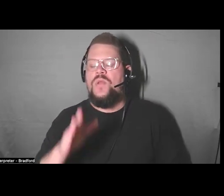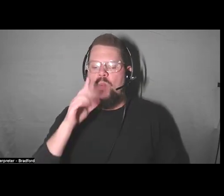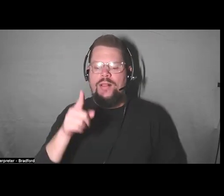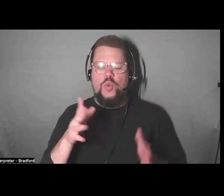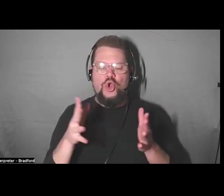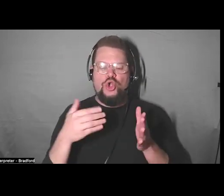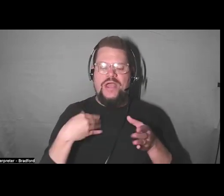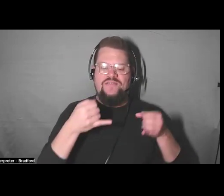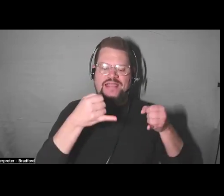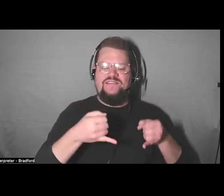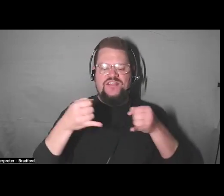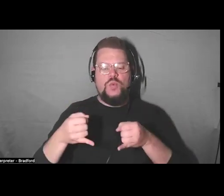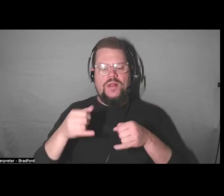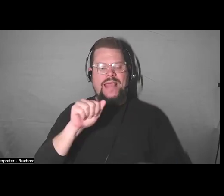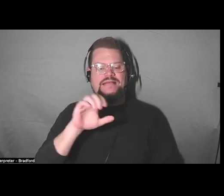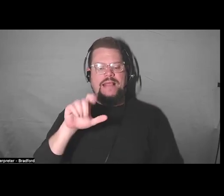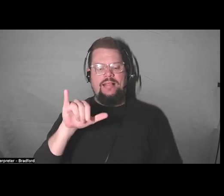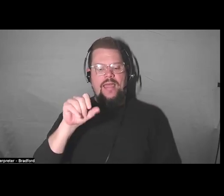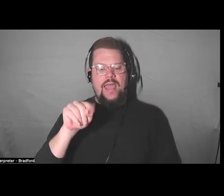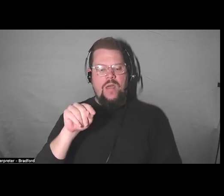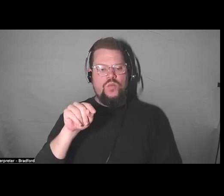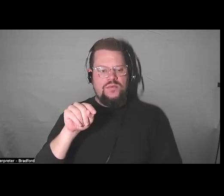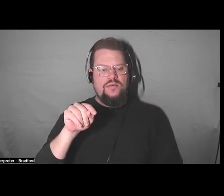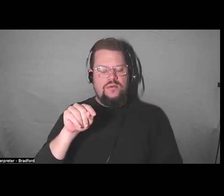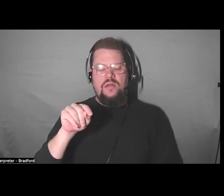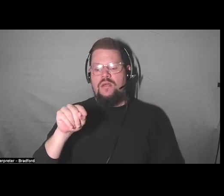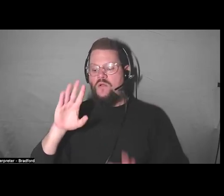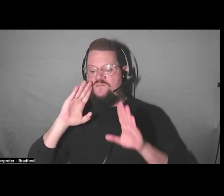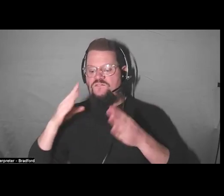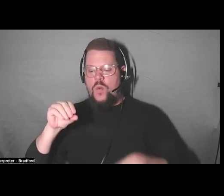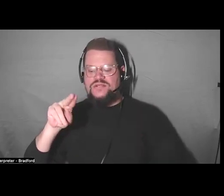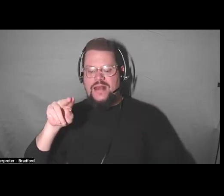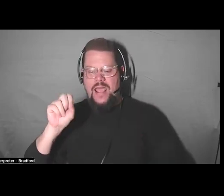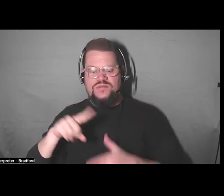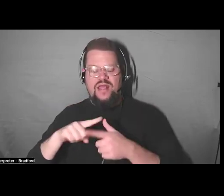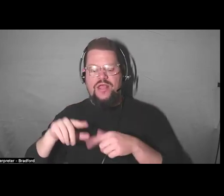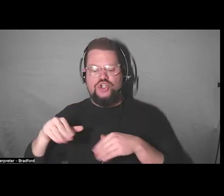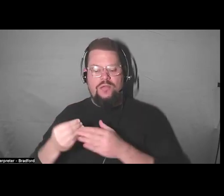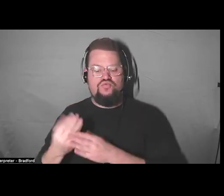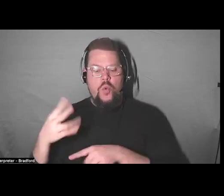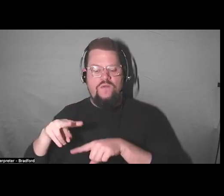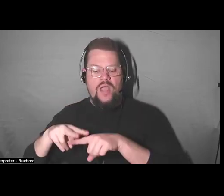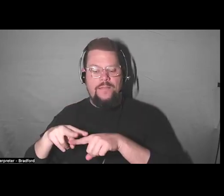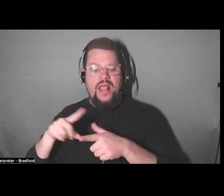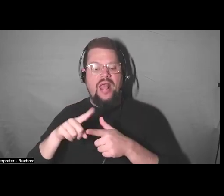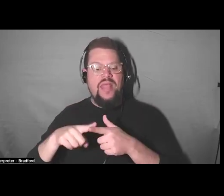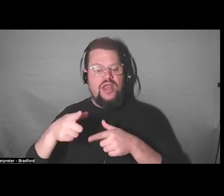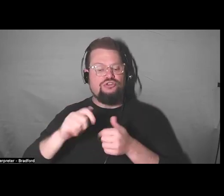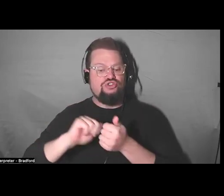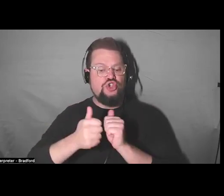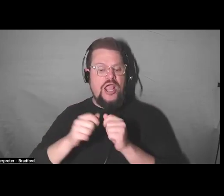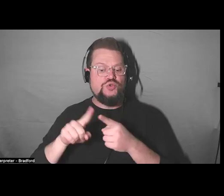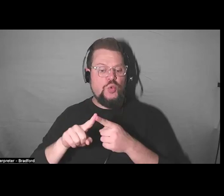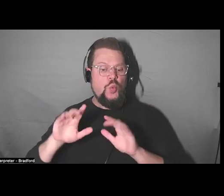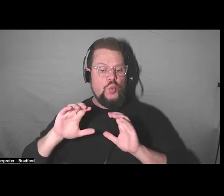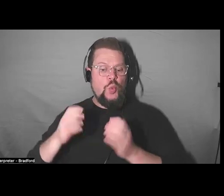an individualized AAC layout focused on nouns, and then when the child grows in vocabulary, then move to the universal AAC core?